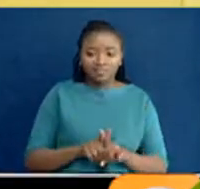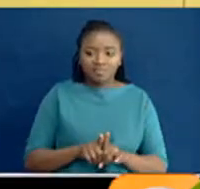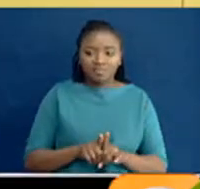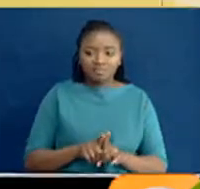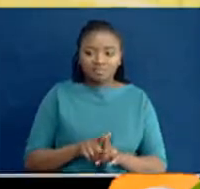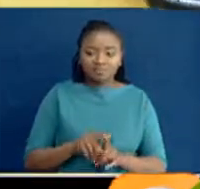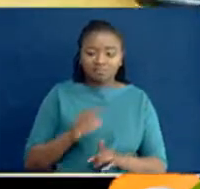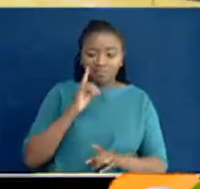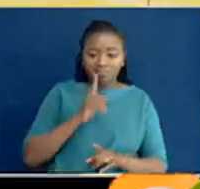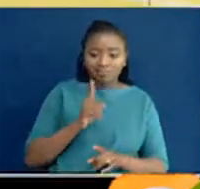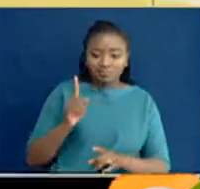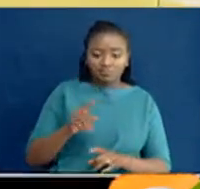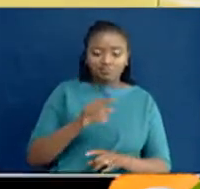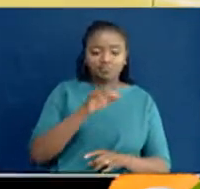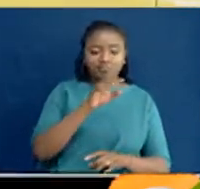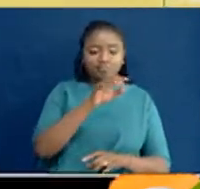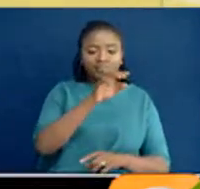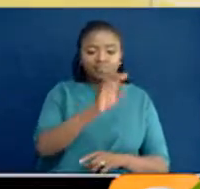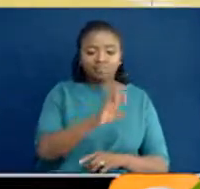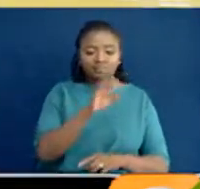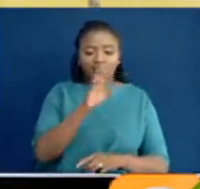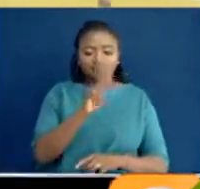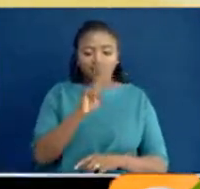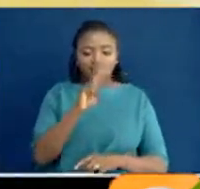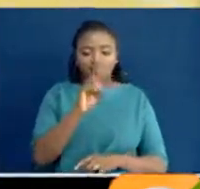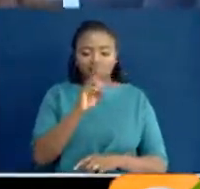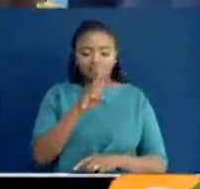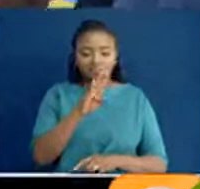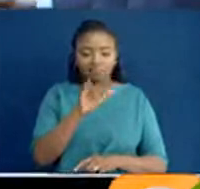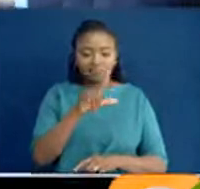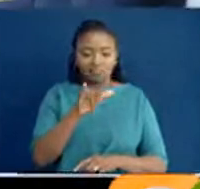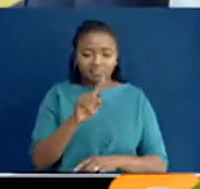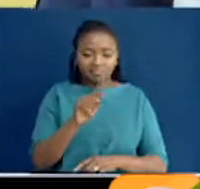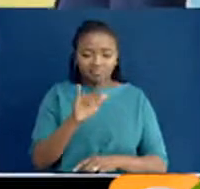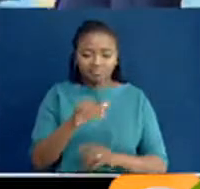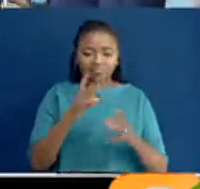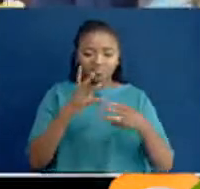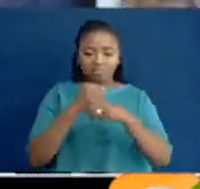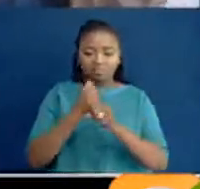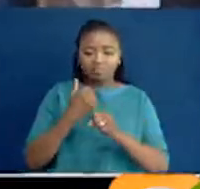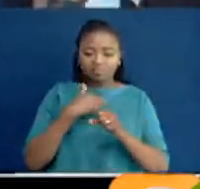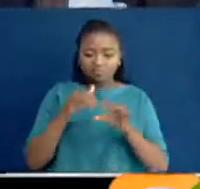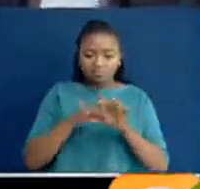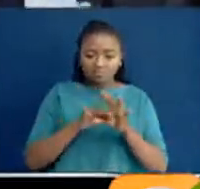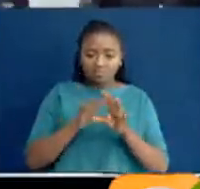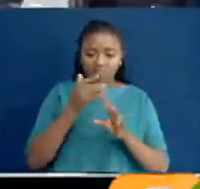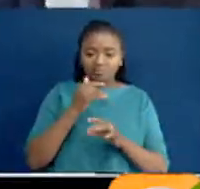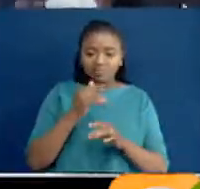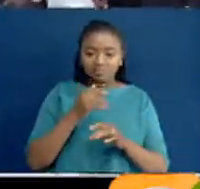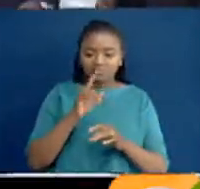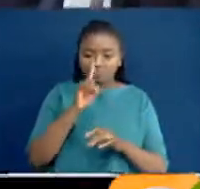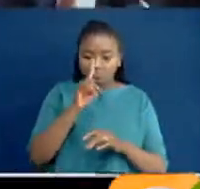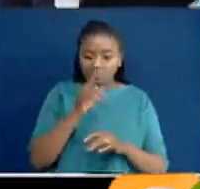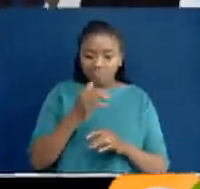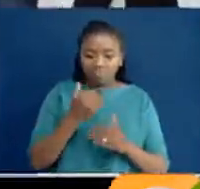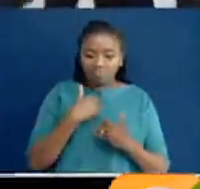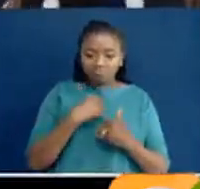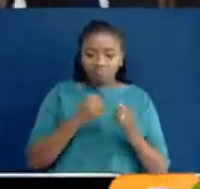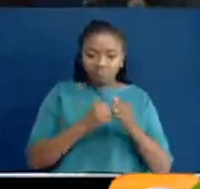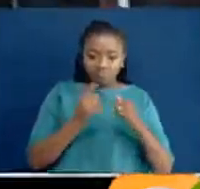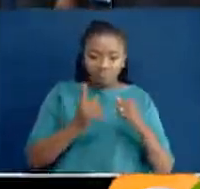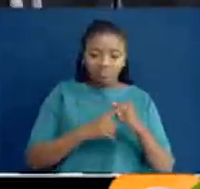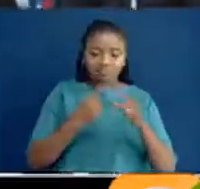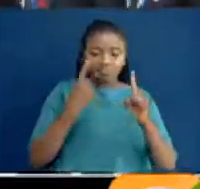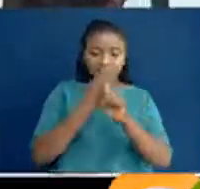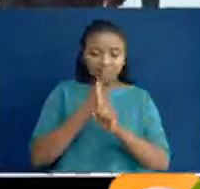Mobility Association is having members who are doing, one of them has got 16 different locations with